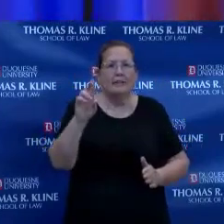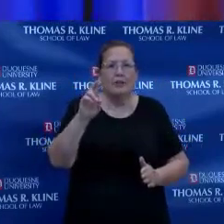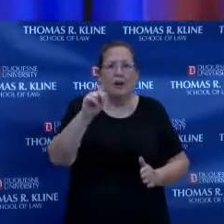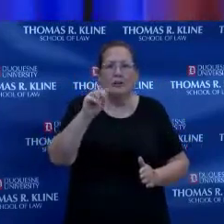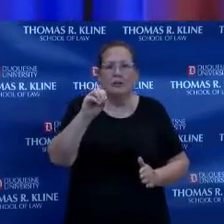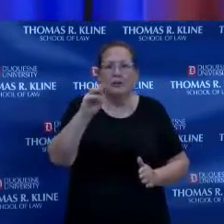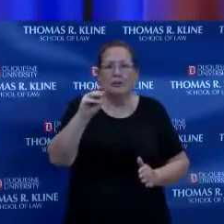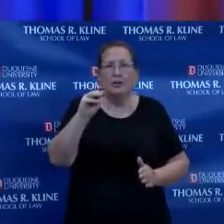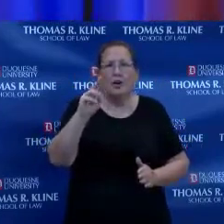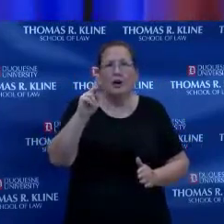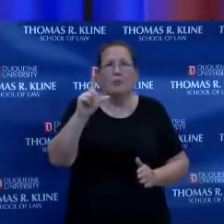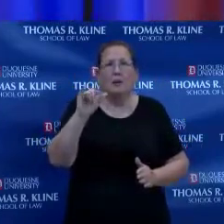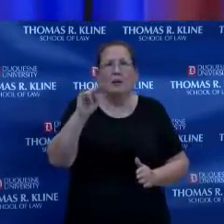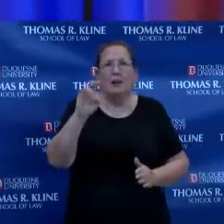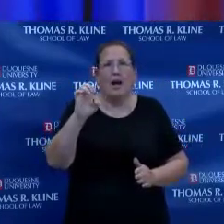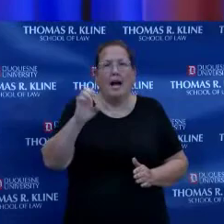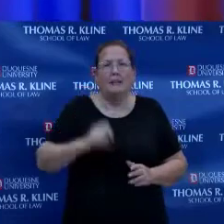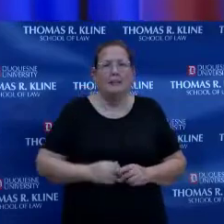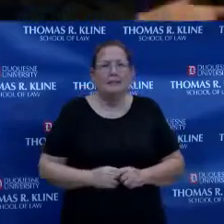Kline.